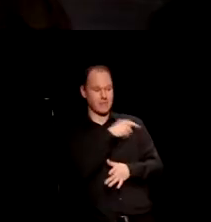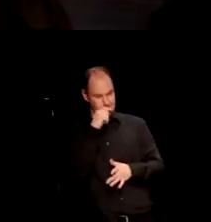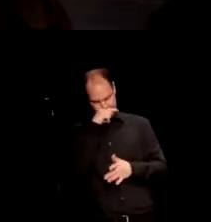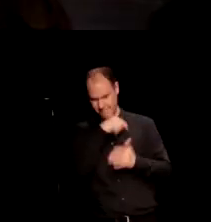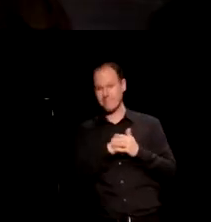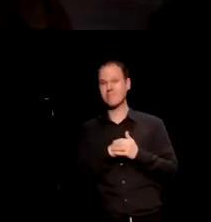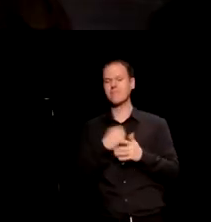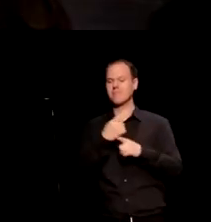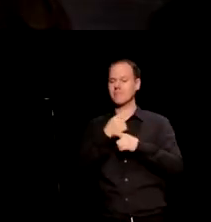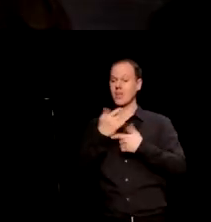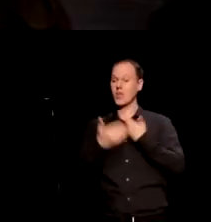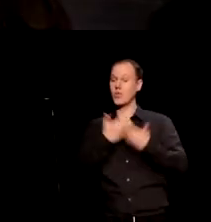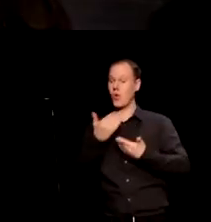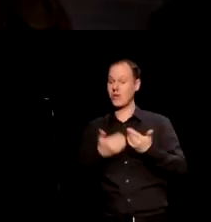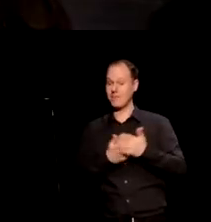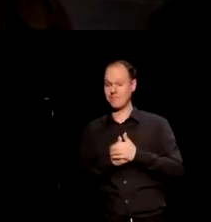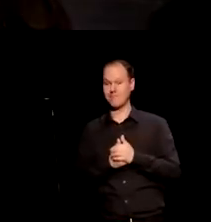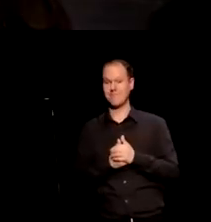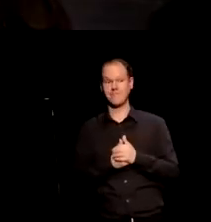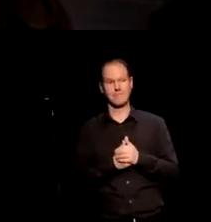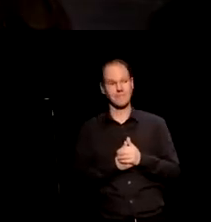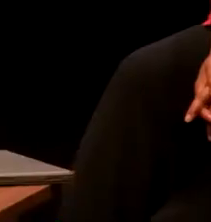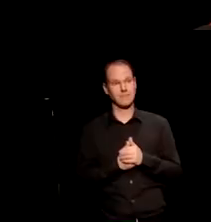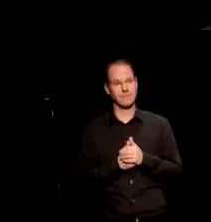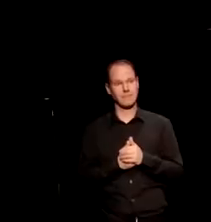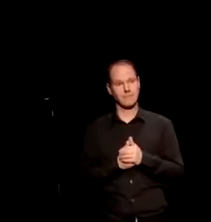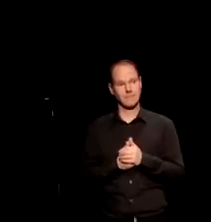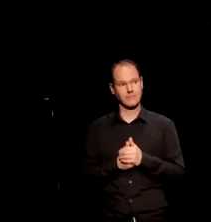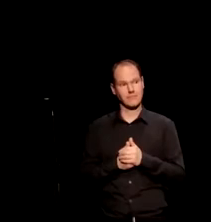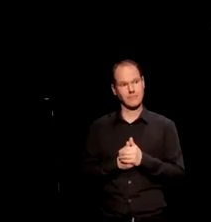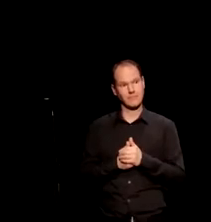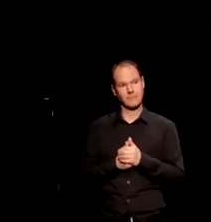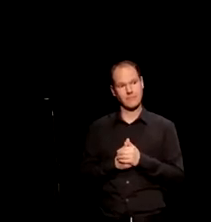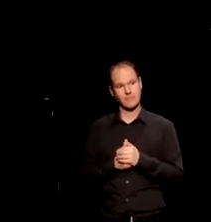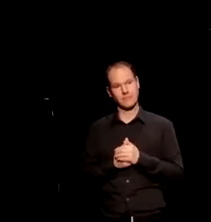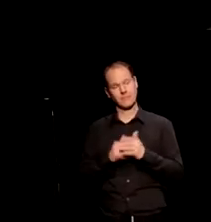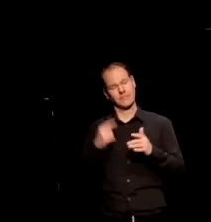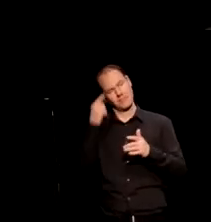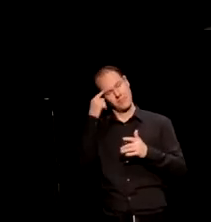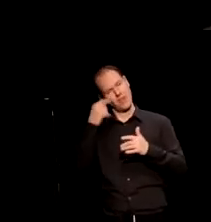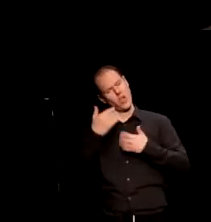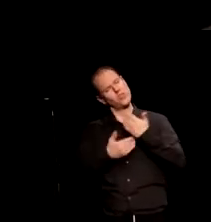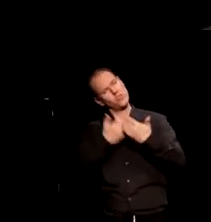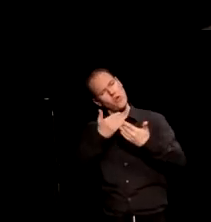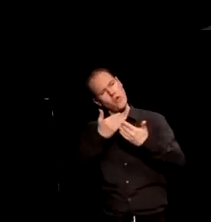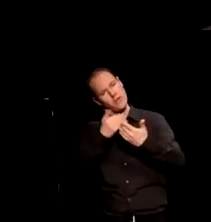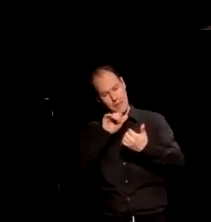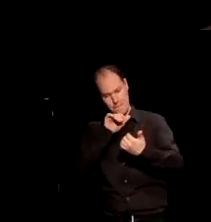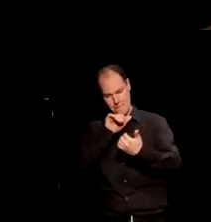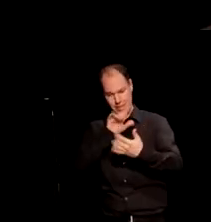world, mm-hmm. and I tend to think that stories shape the world in which we live.